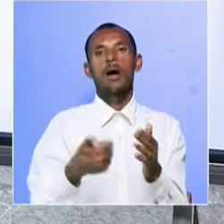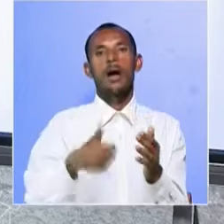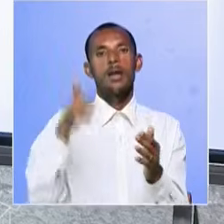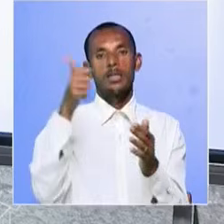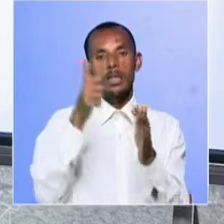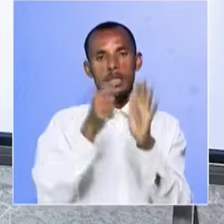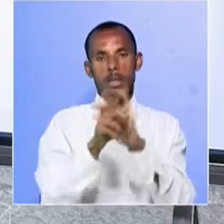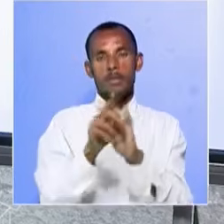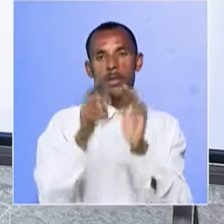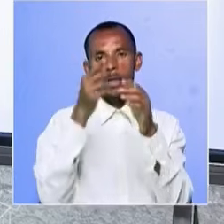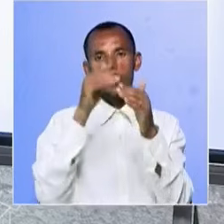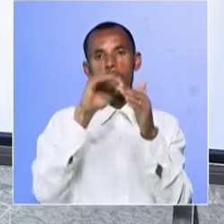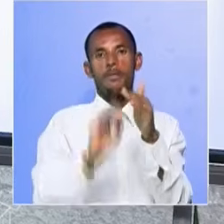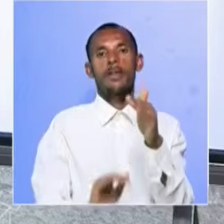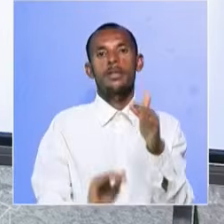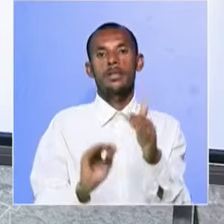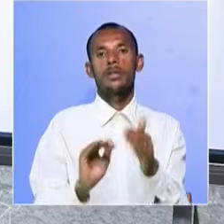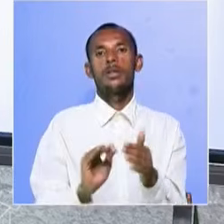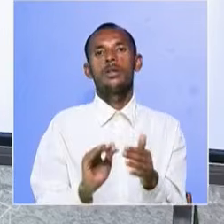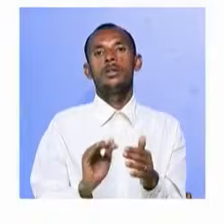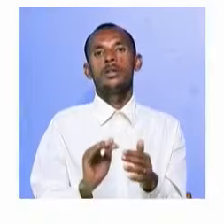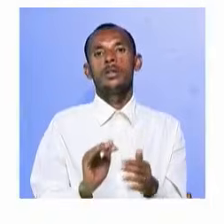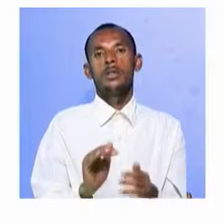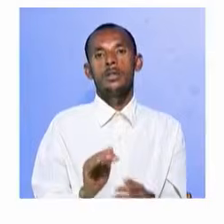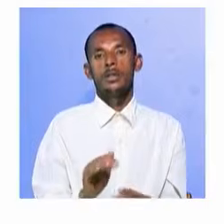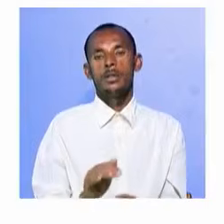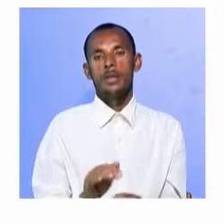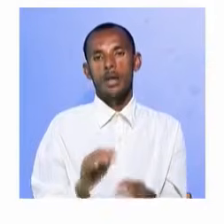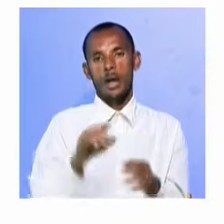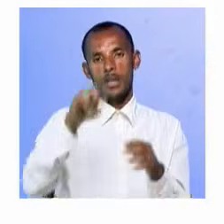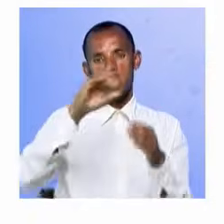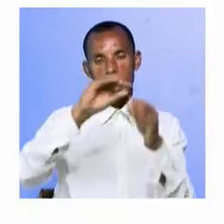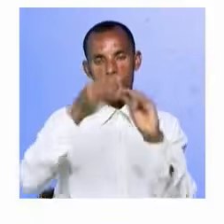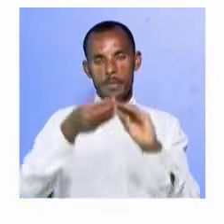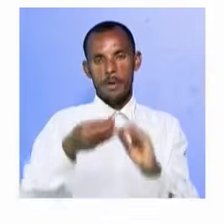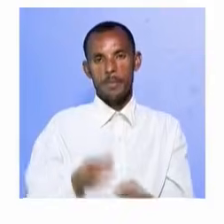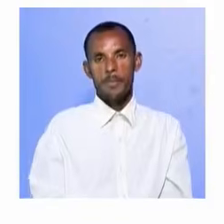on differences or subtraction of rational numbers.